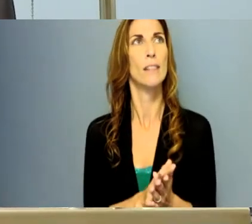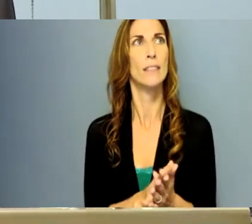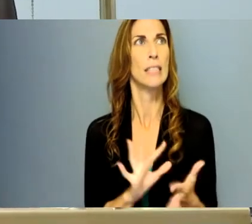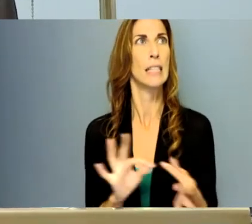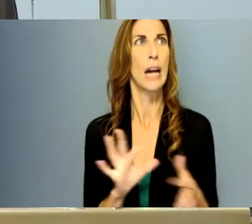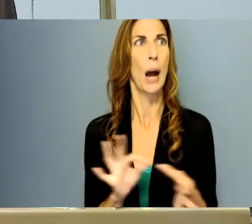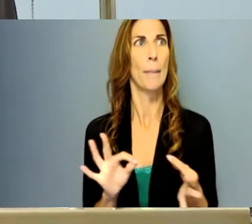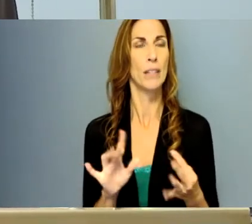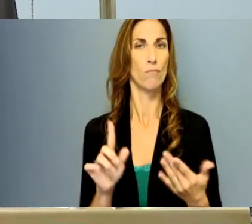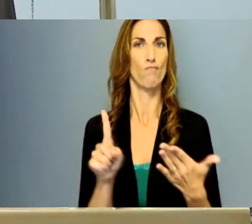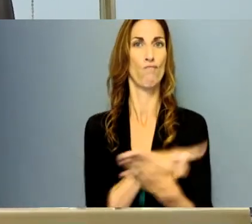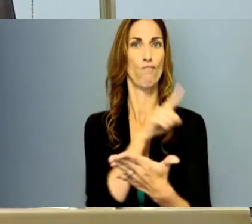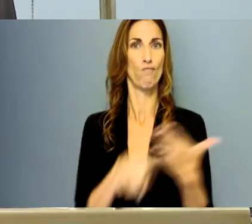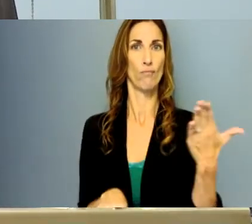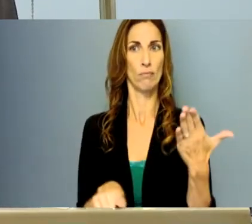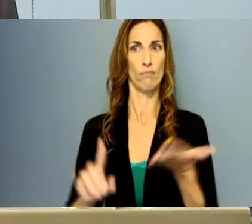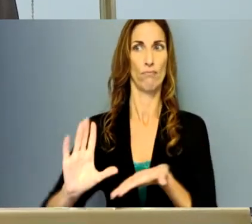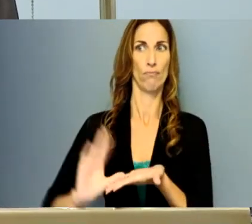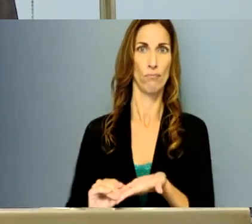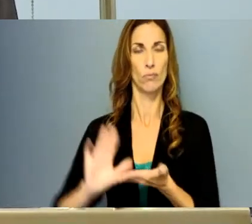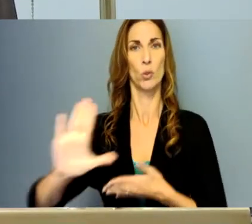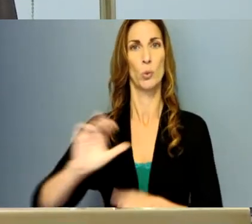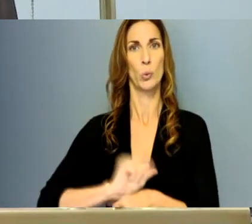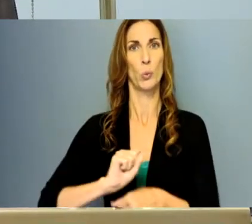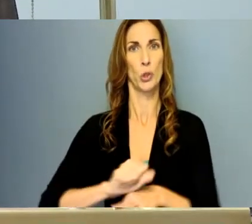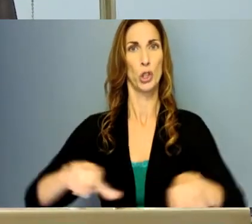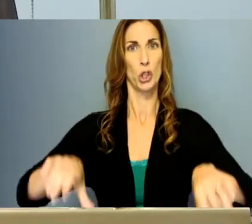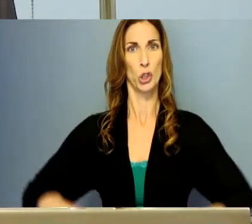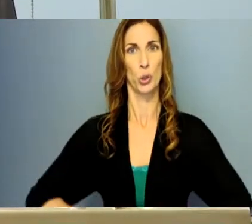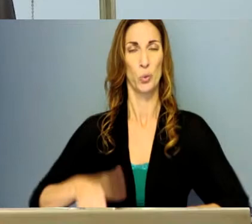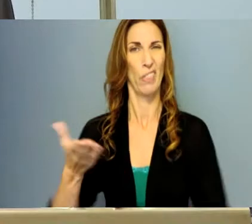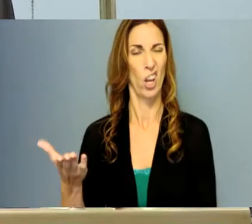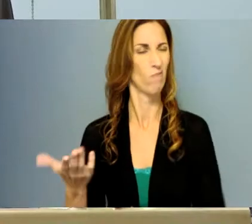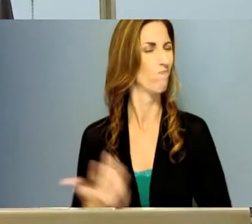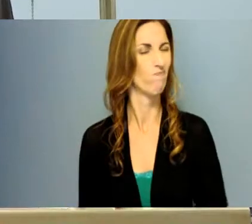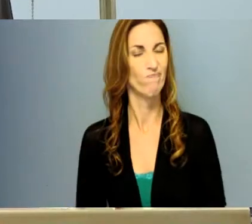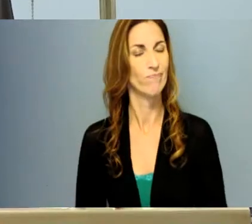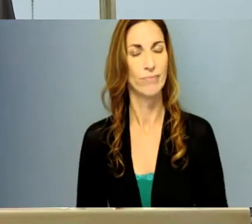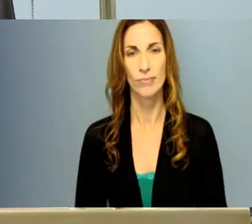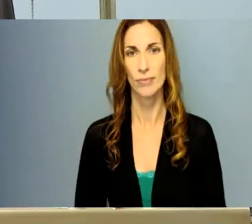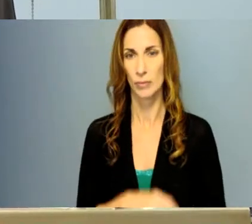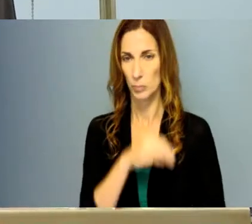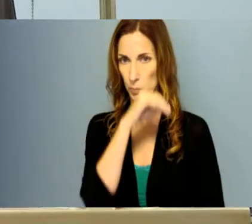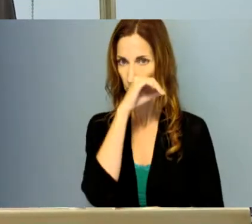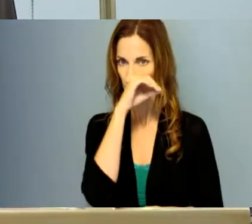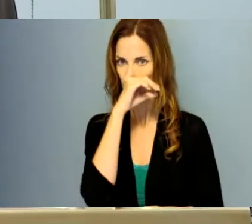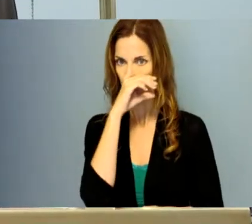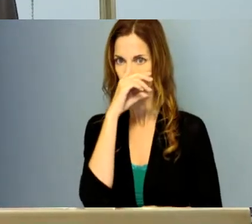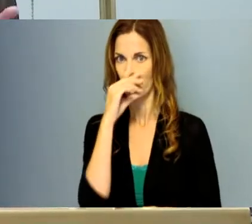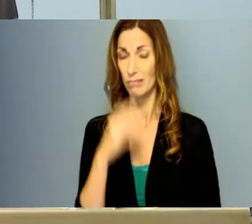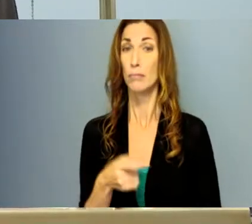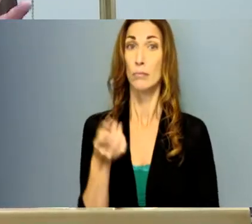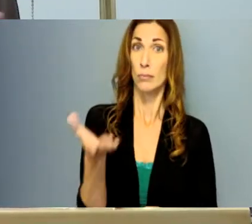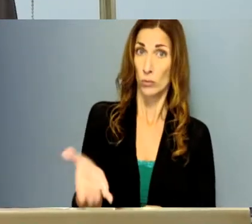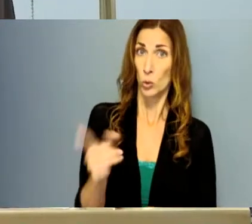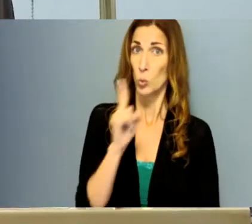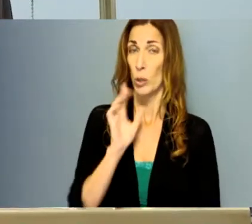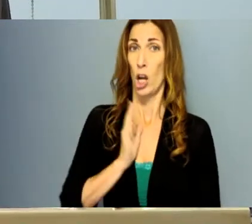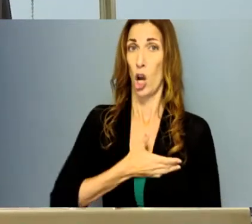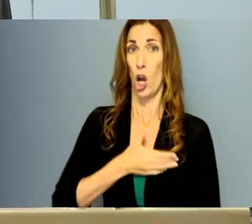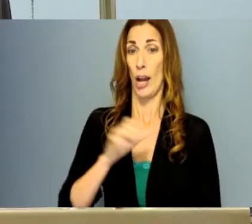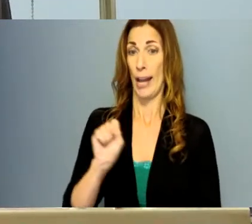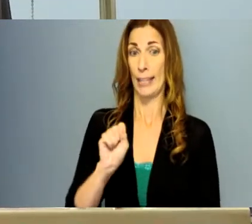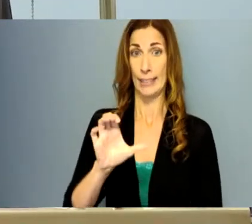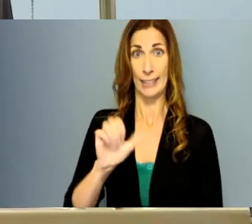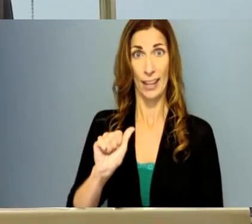and disparity of the work that they're doing up there. And as you as our SCA here in Bucks County, have